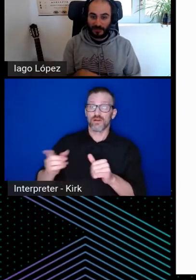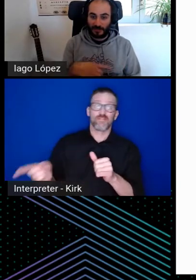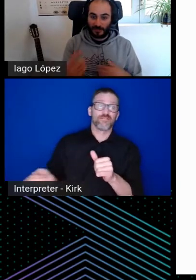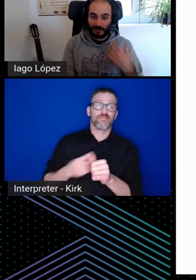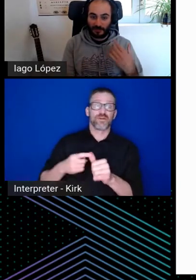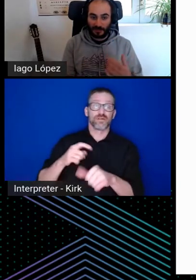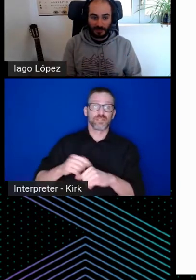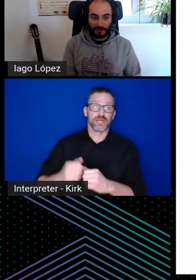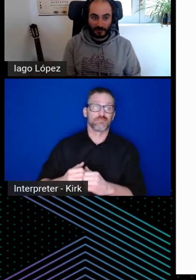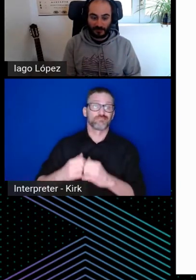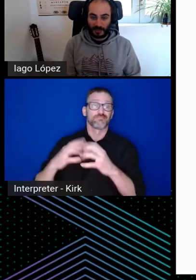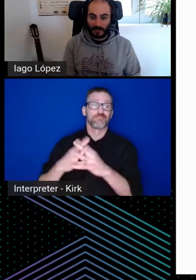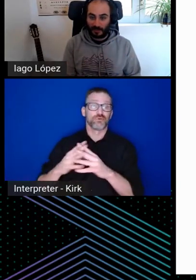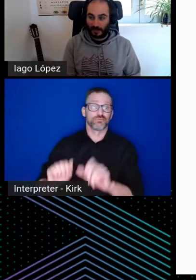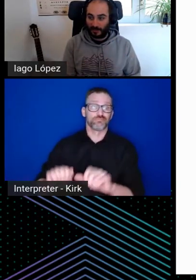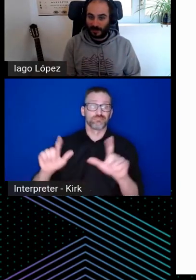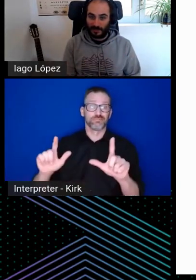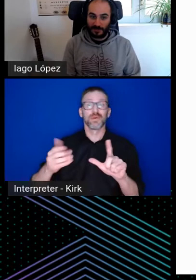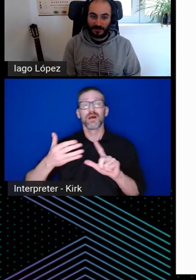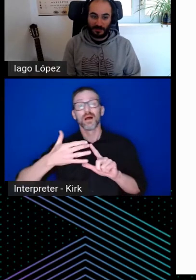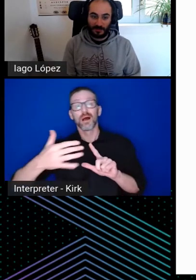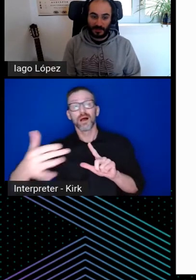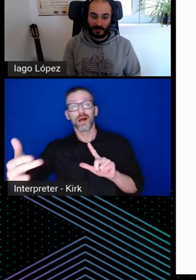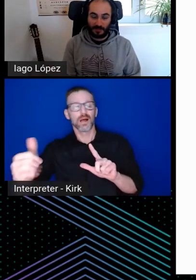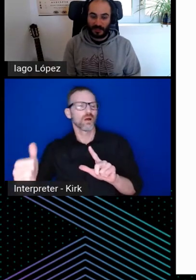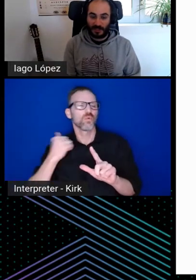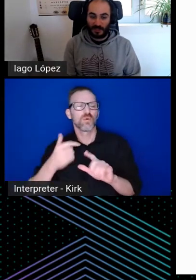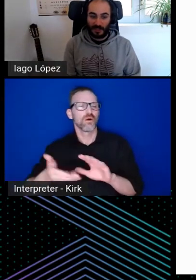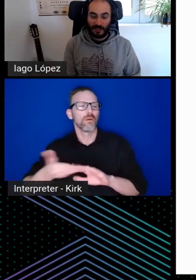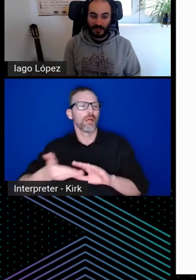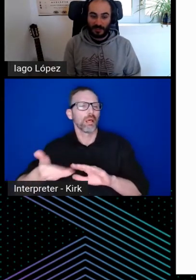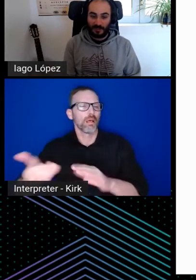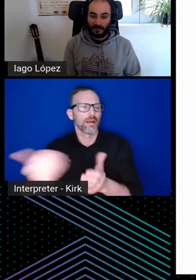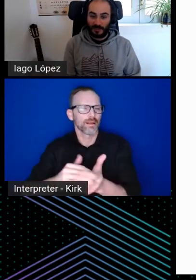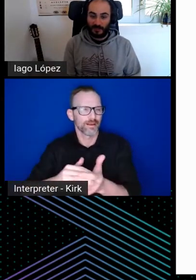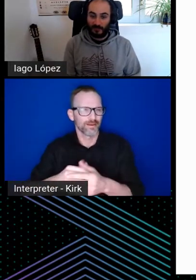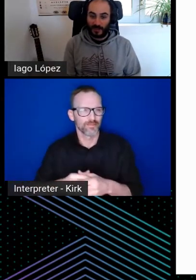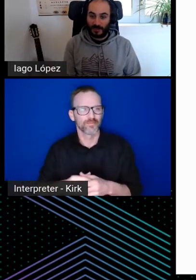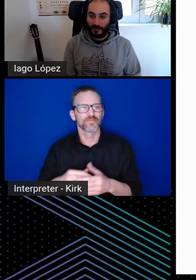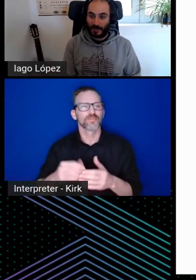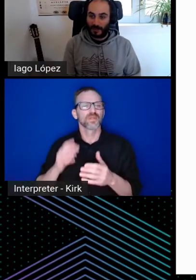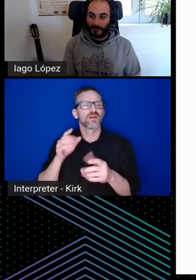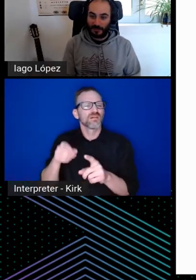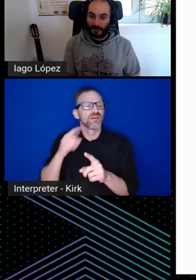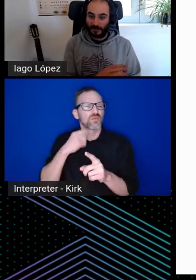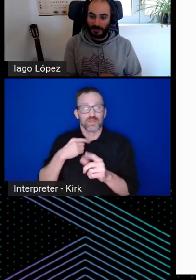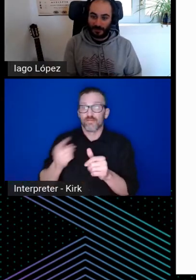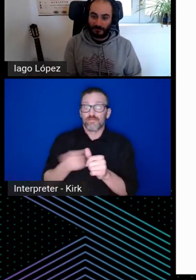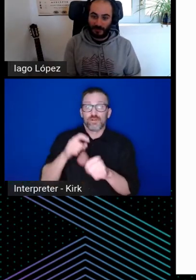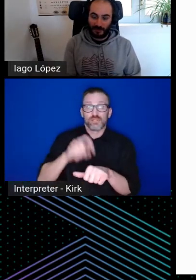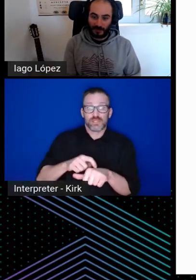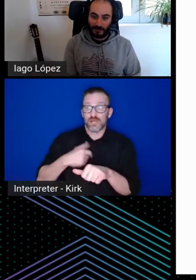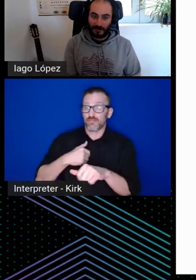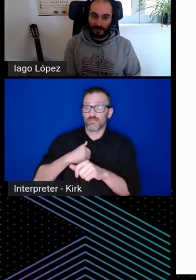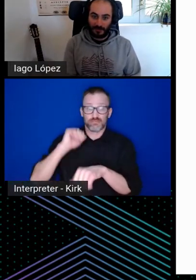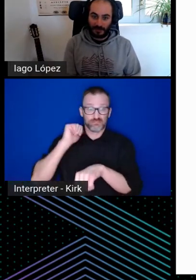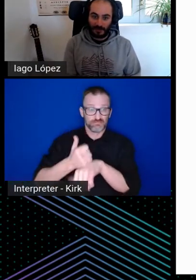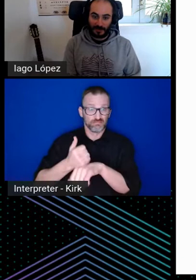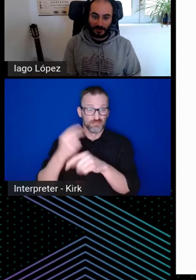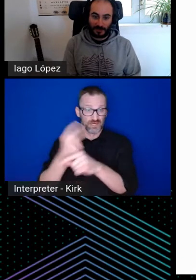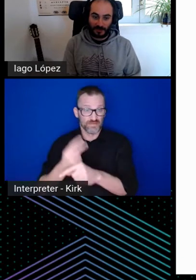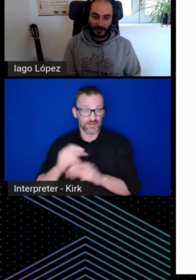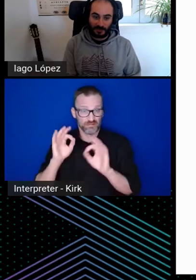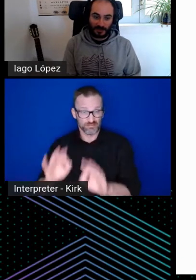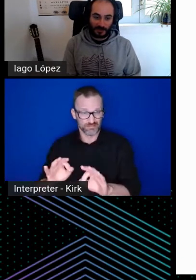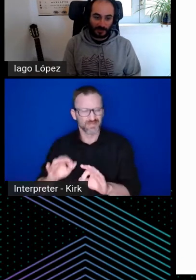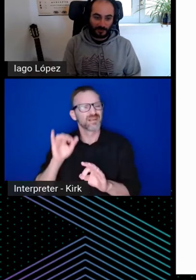and after subsequent boots, it won't run anymore. And it is assumed that your machine is configured already. And this goes, again, with this immutable